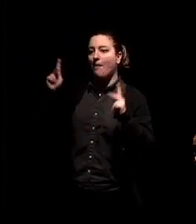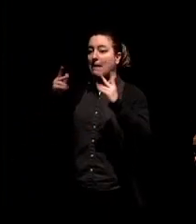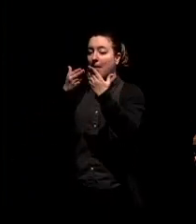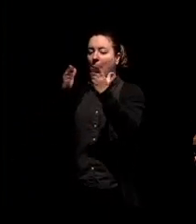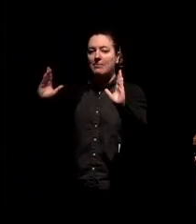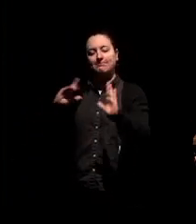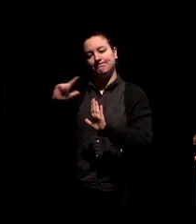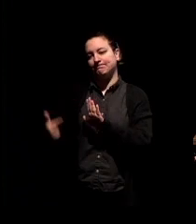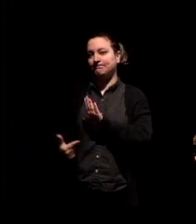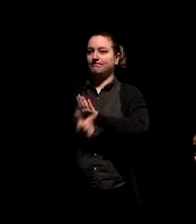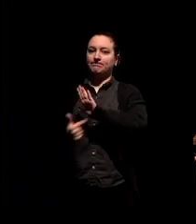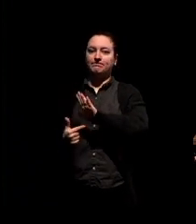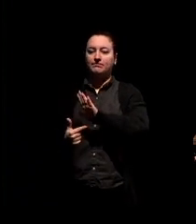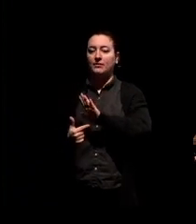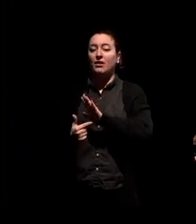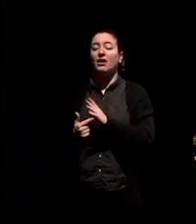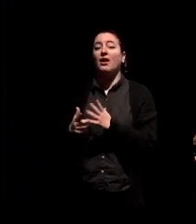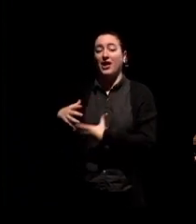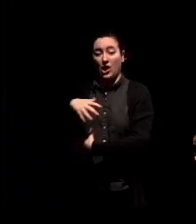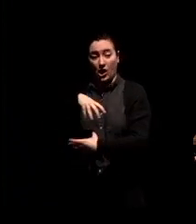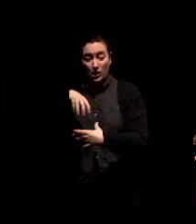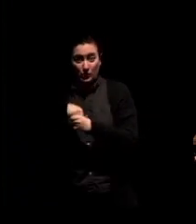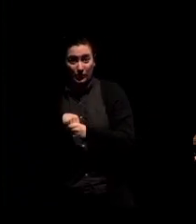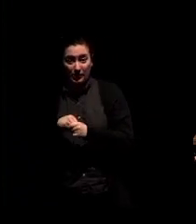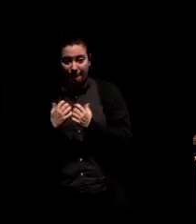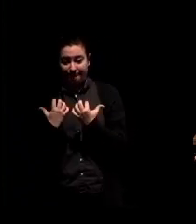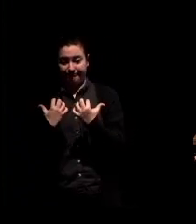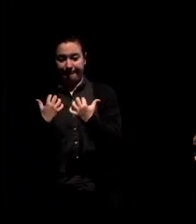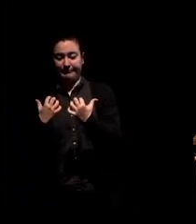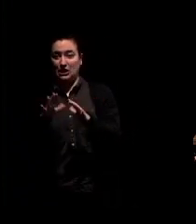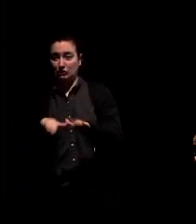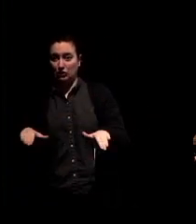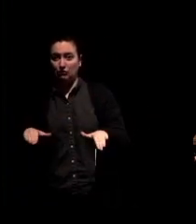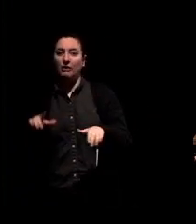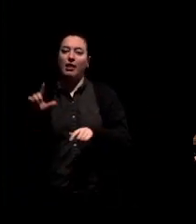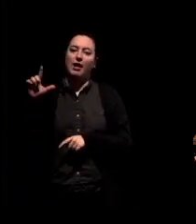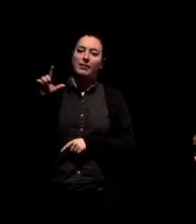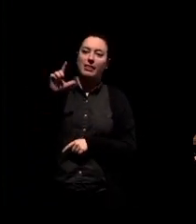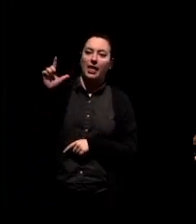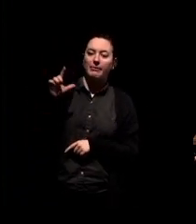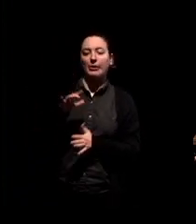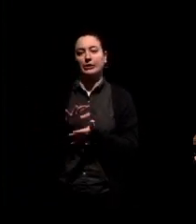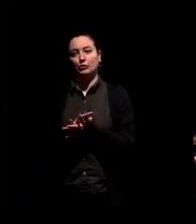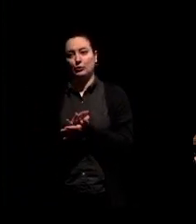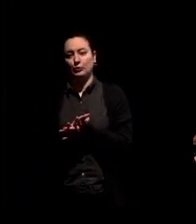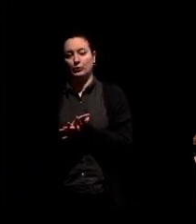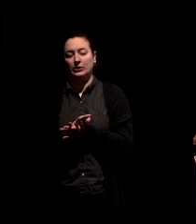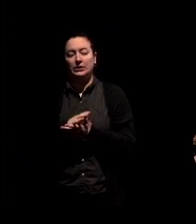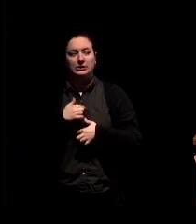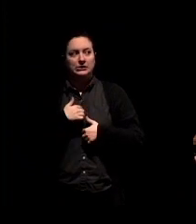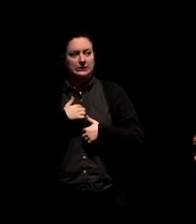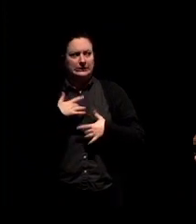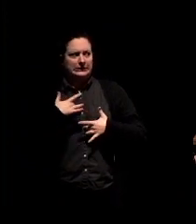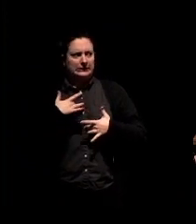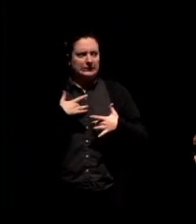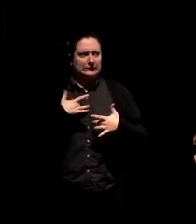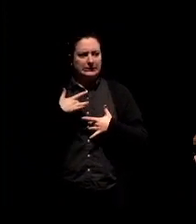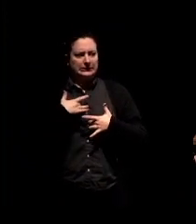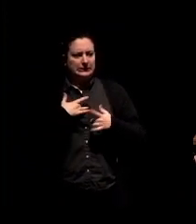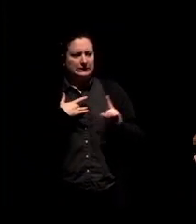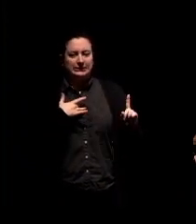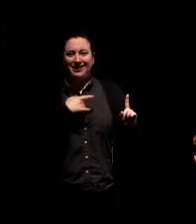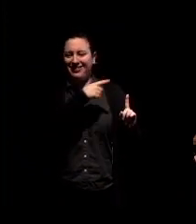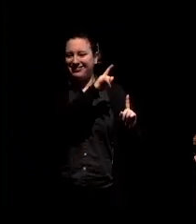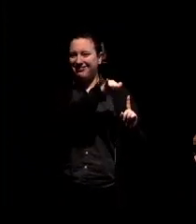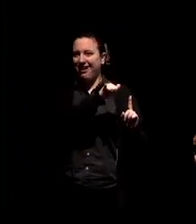schools. And I worry that this type of legislation signals to LGBTQ families